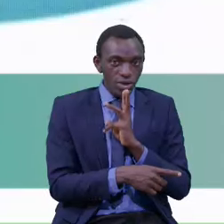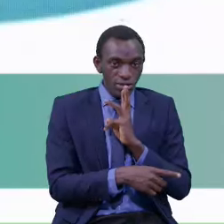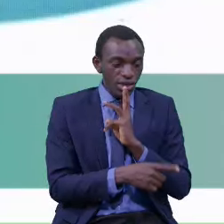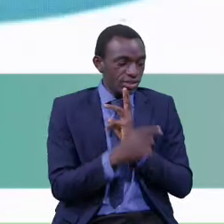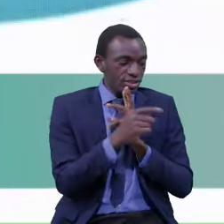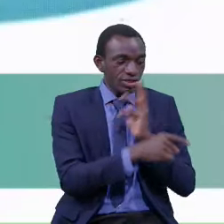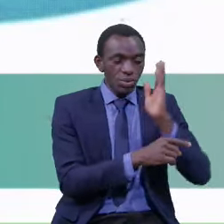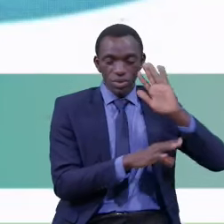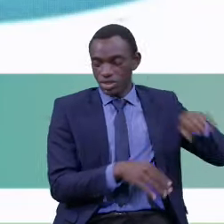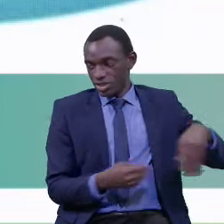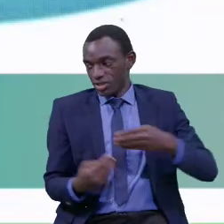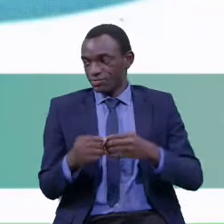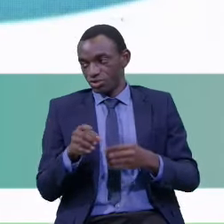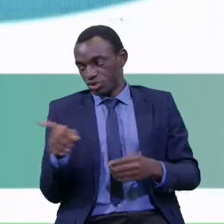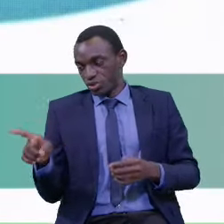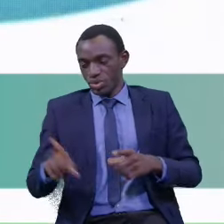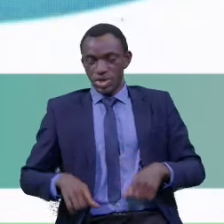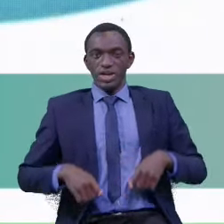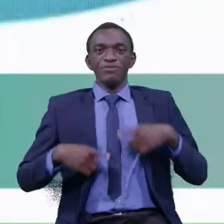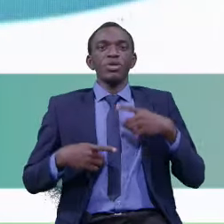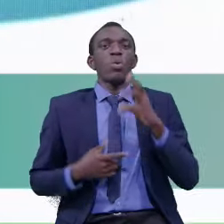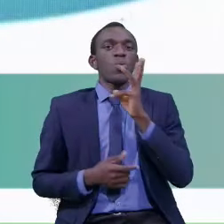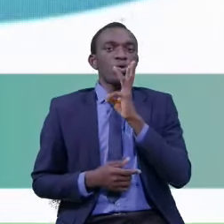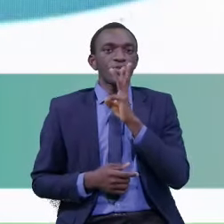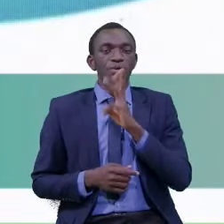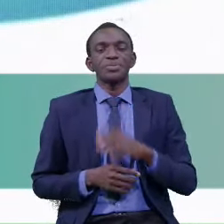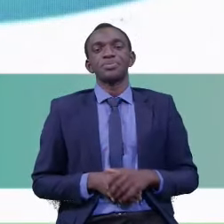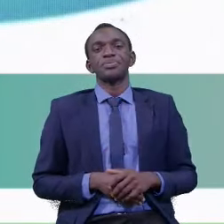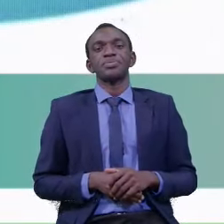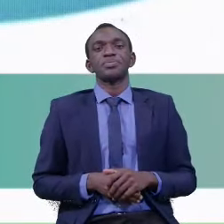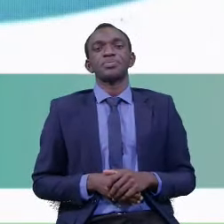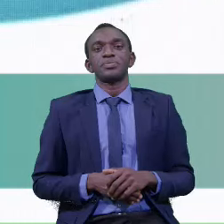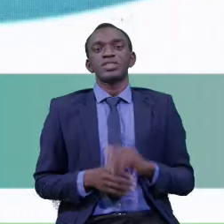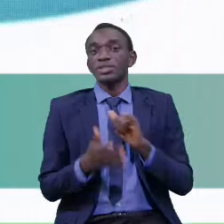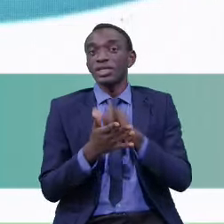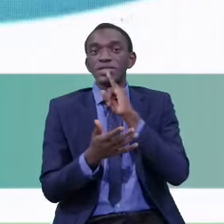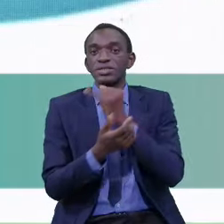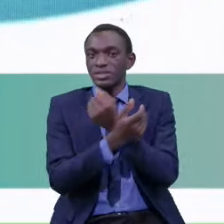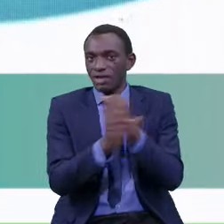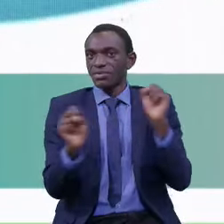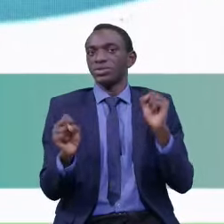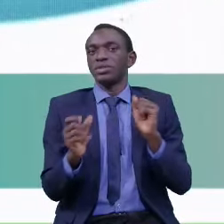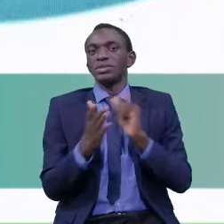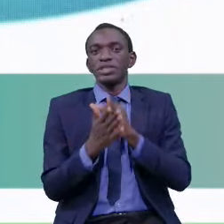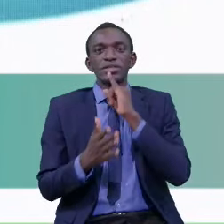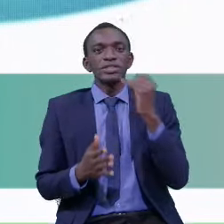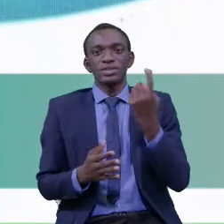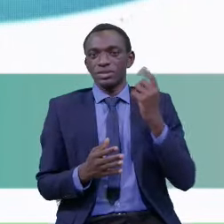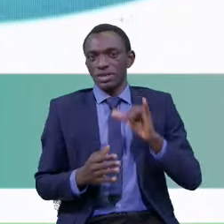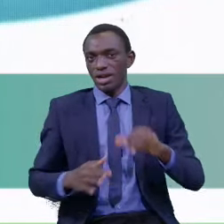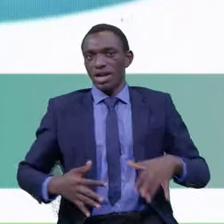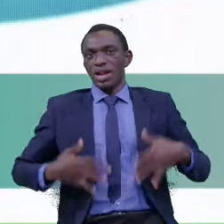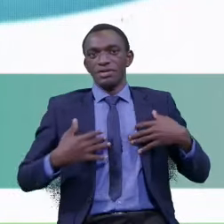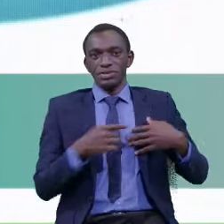you living waters. That's salvation. That's eternal life. That's